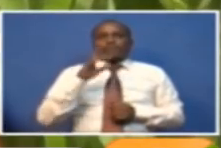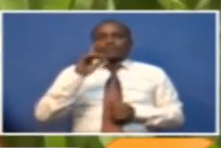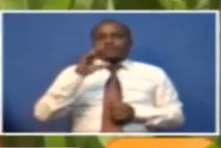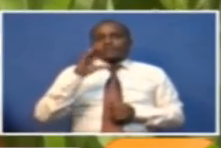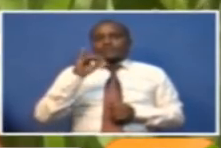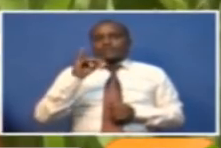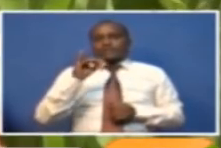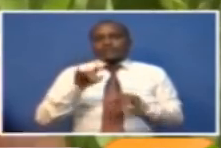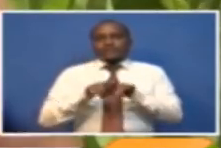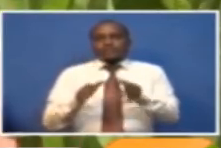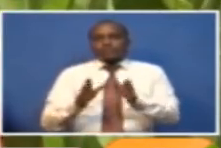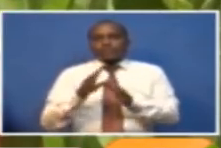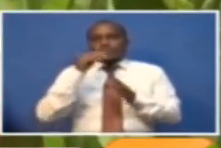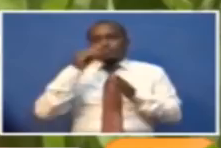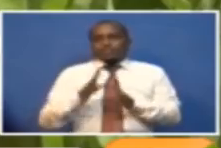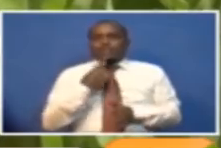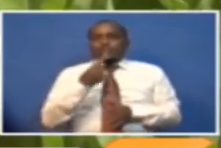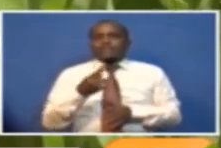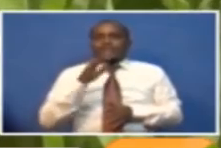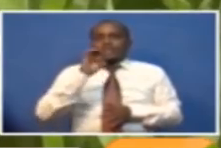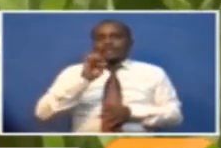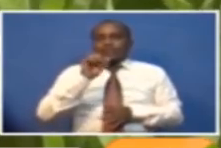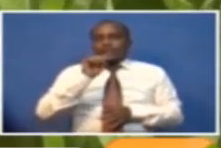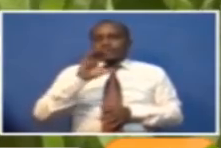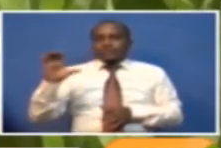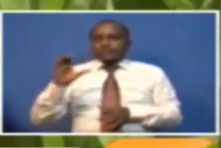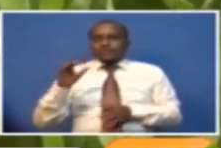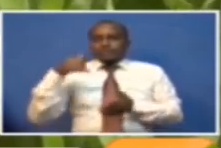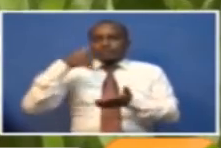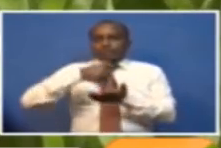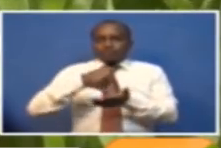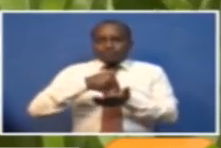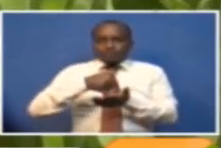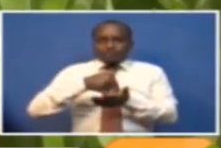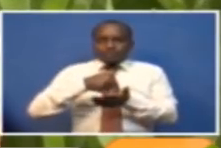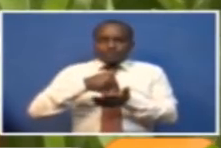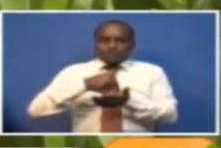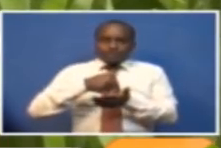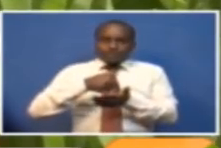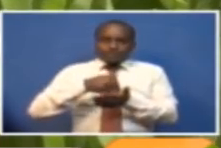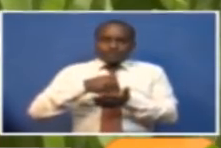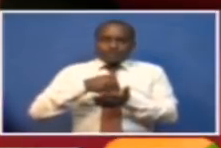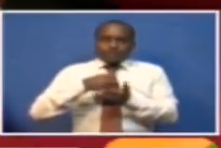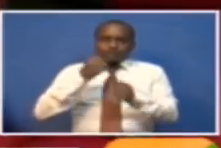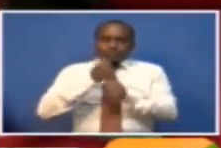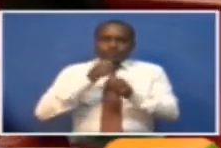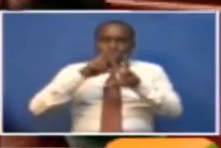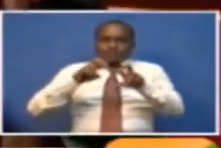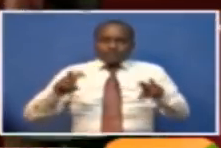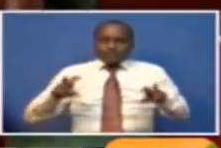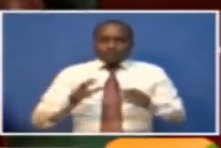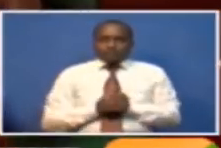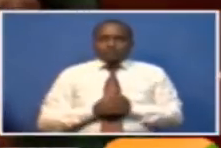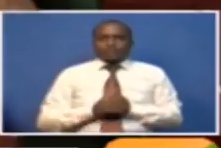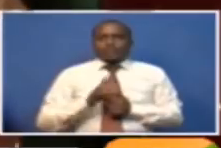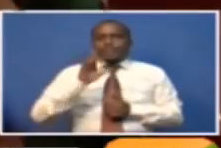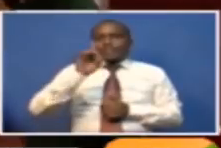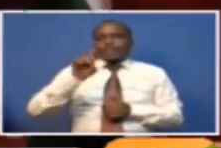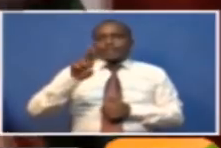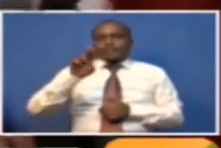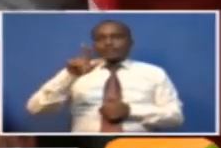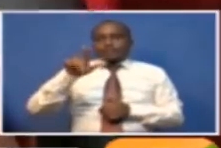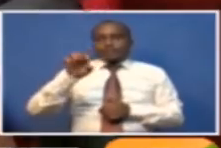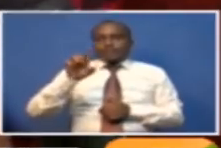speaker aliposema, EACC waingilie ili jambo ili wao wenyewe wafanye investigation. Duale anasema kamati